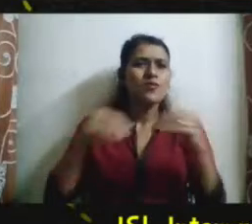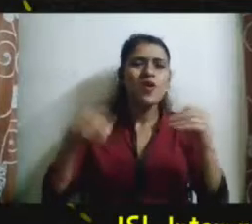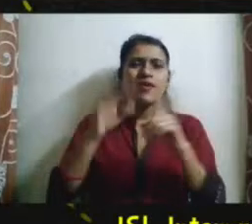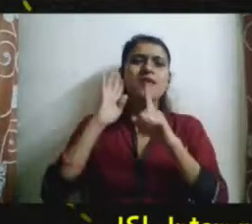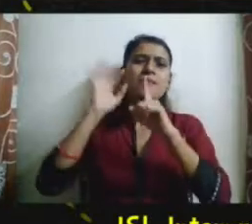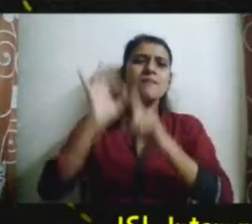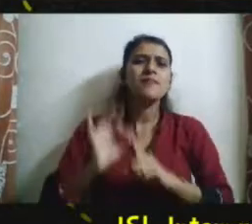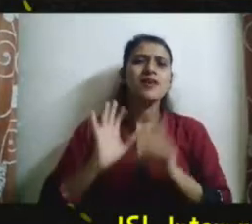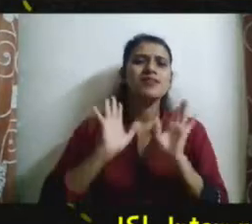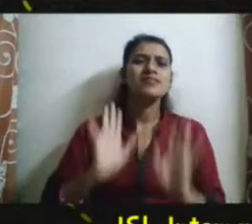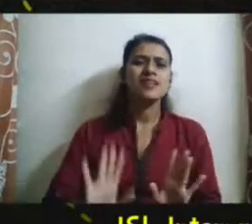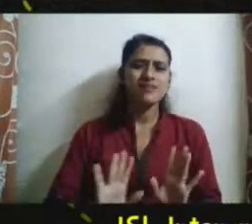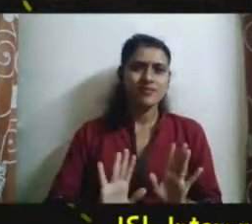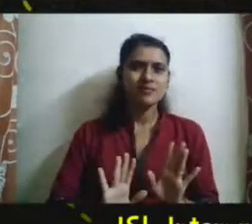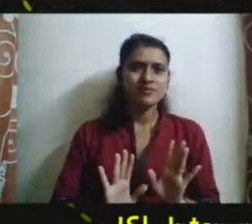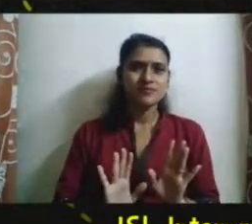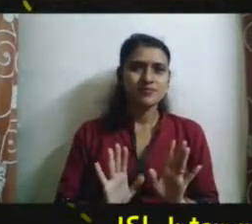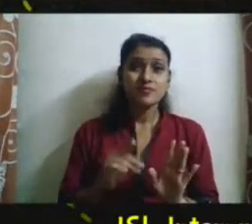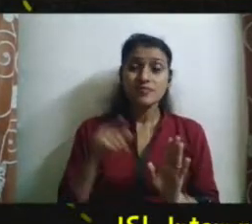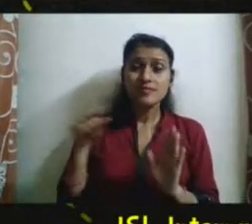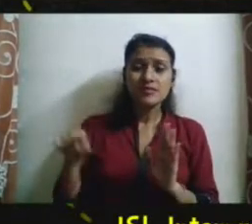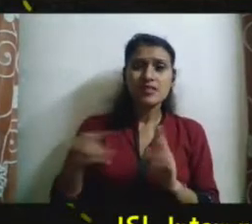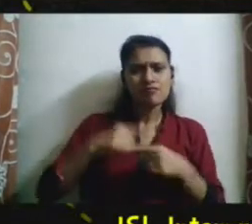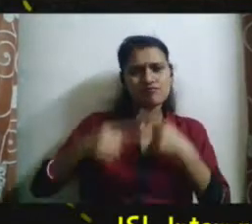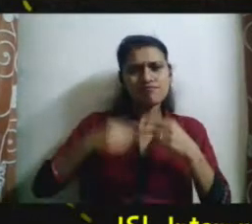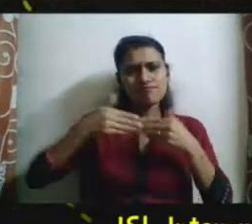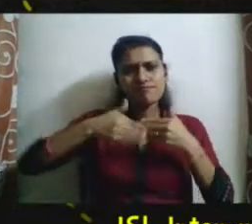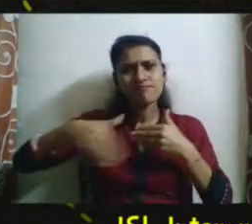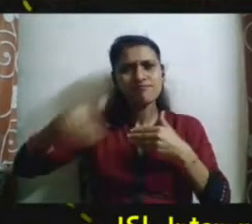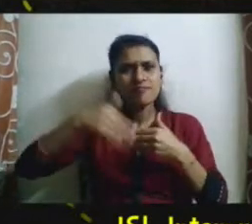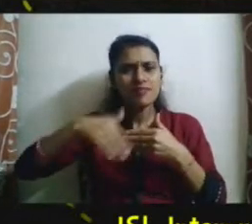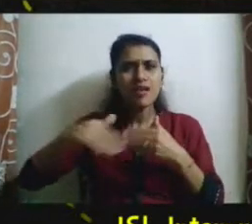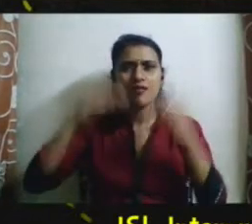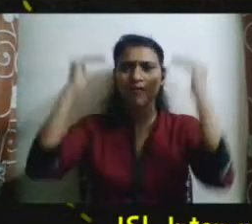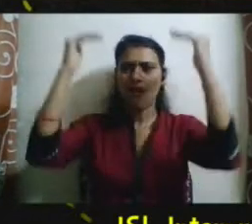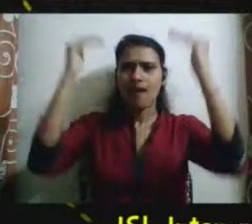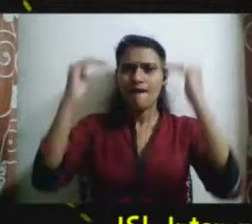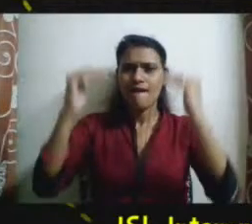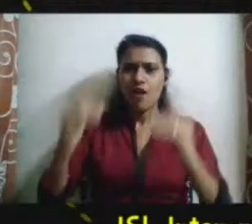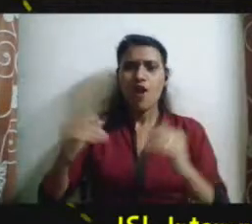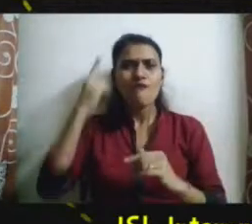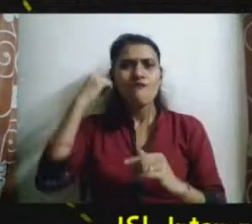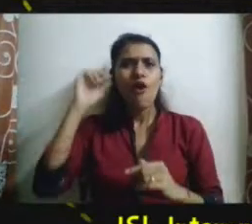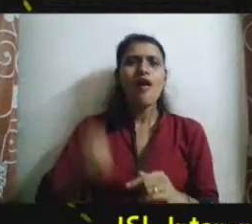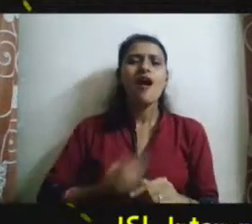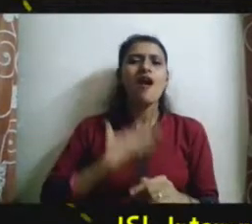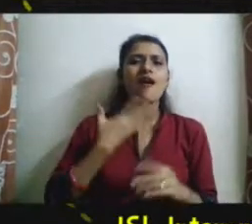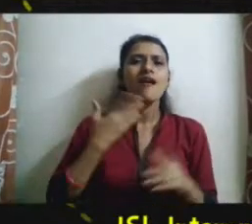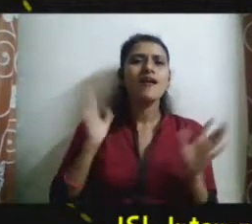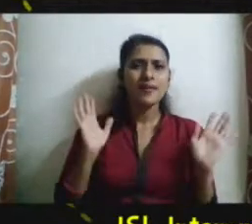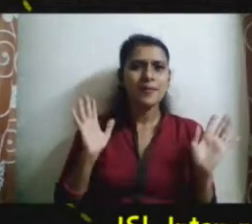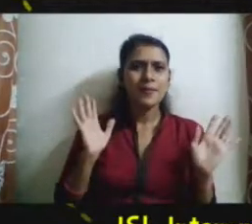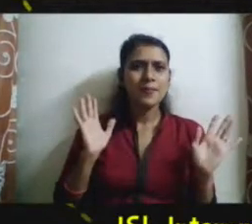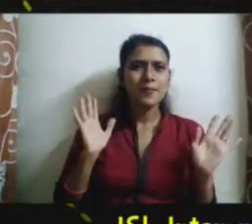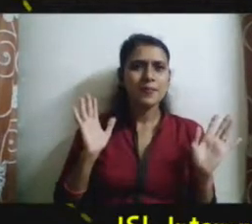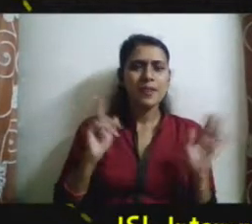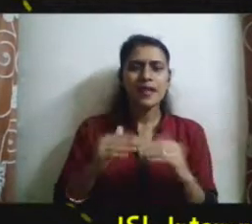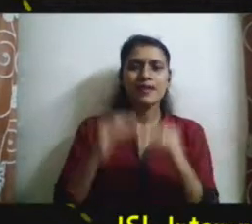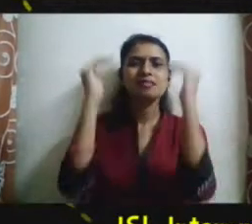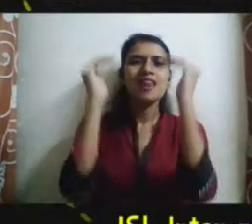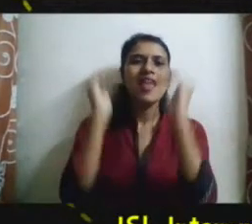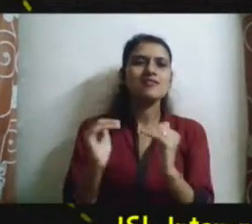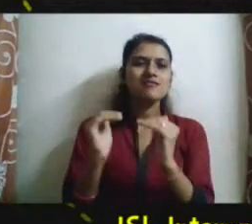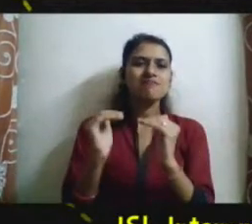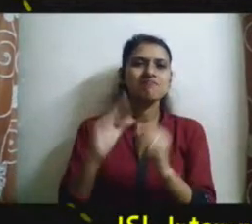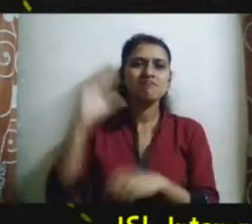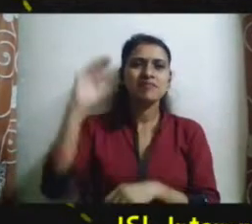arts. And yet there is a continuous hierarchy where if it's for pleasure, it's a little bit less. Yes. Like if